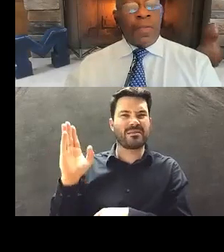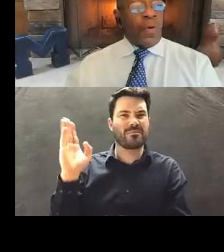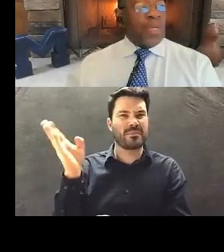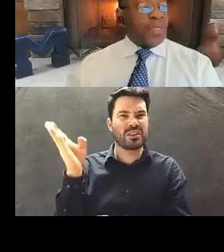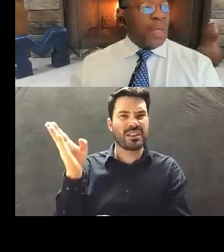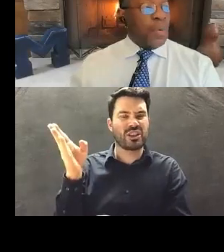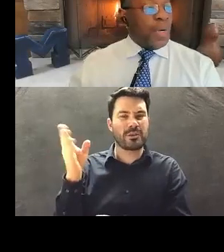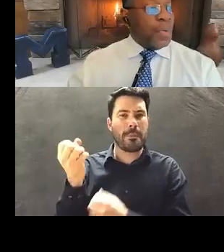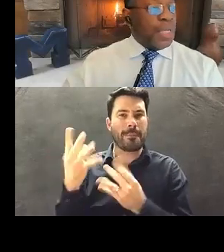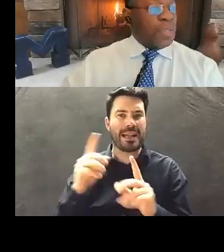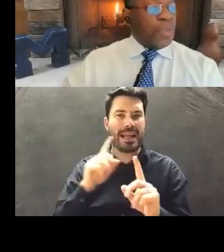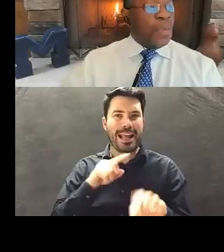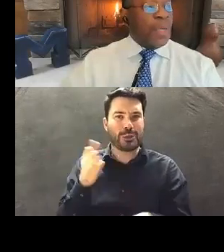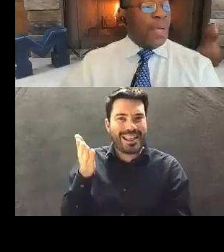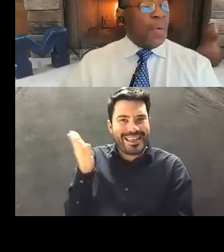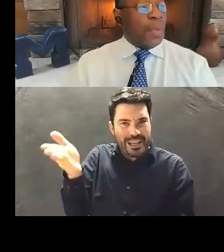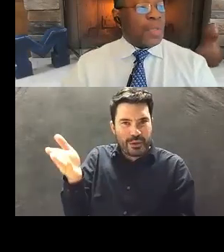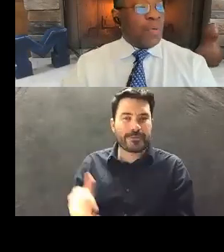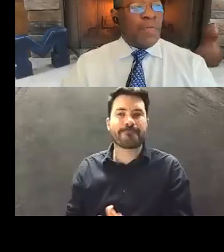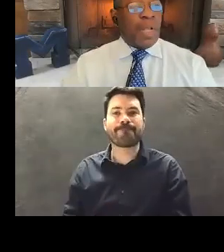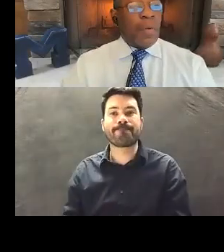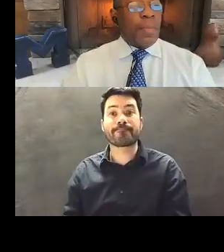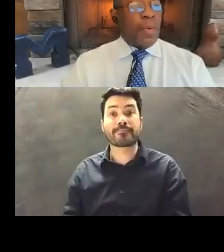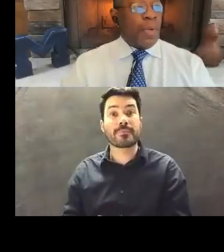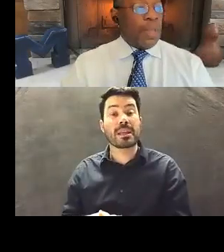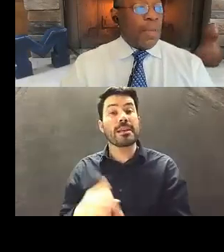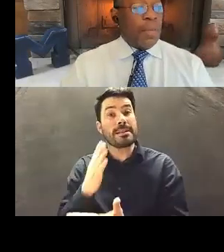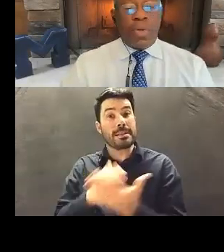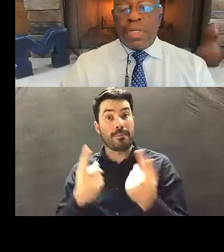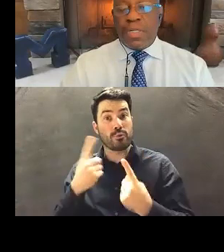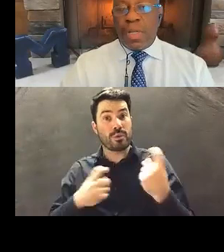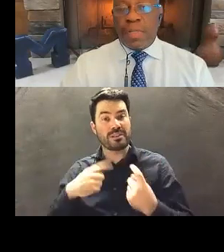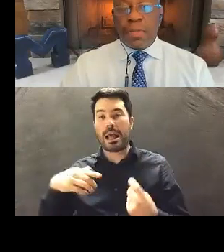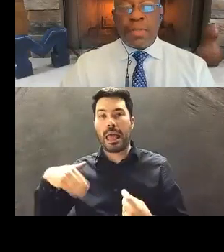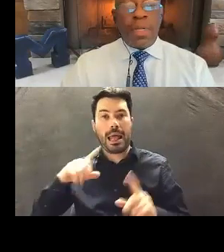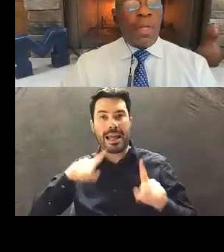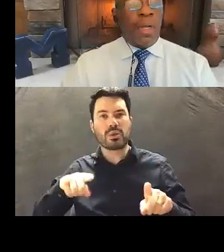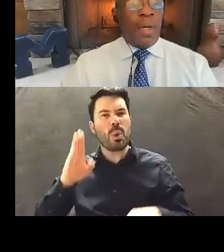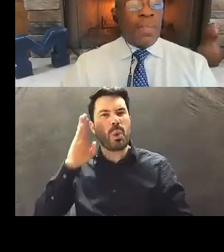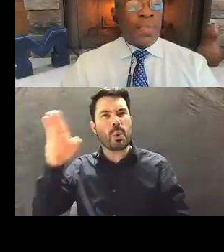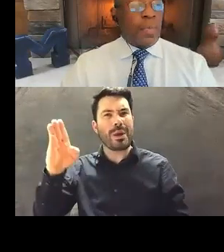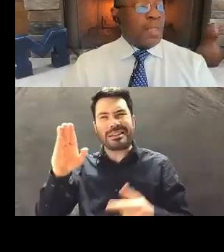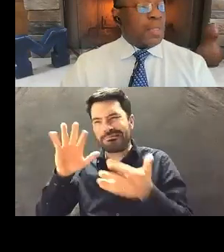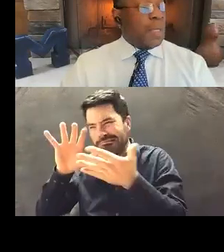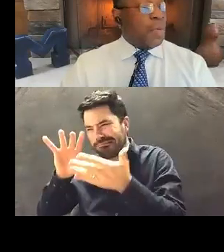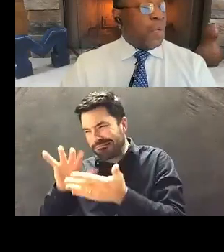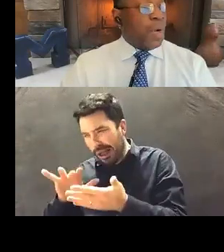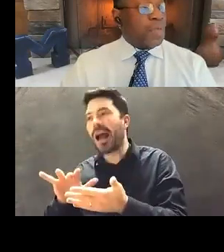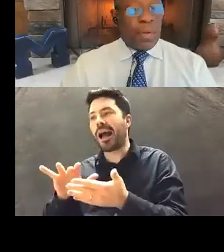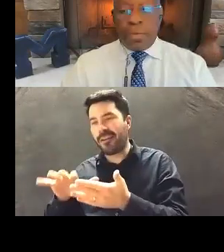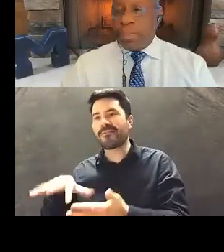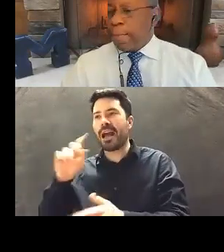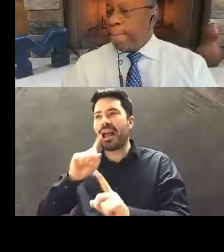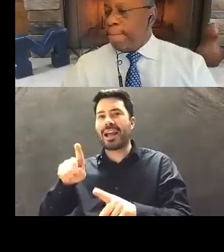Any other questions that we weren't able to get to, we will certainly follow up with more detailed answers. So please watch